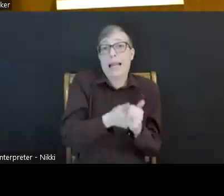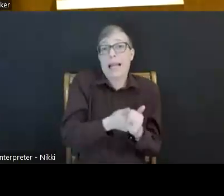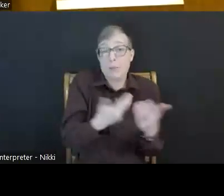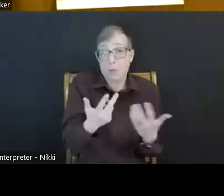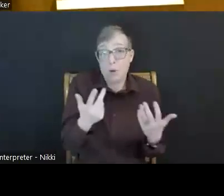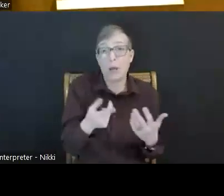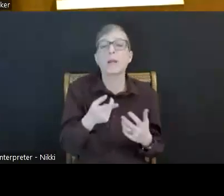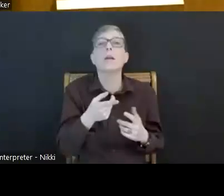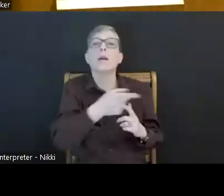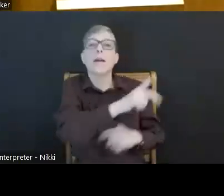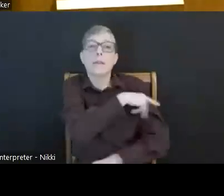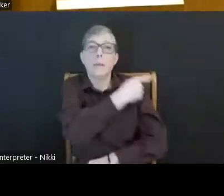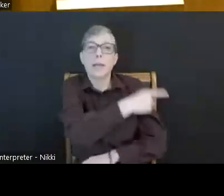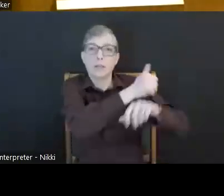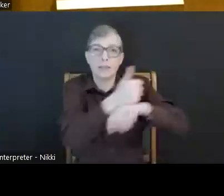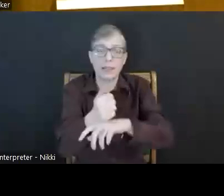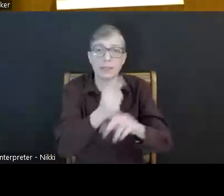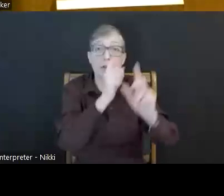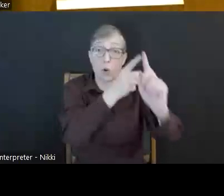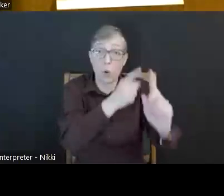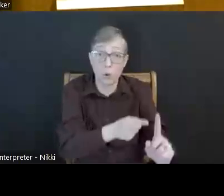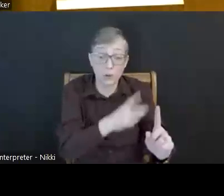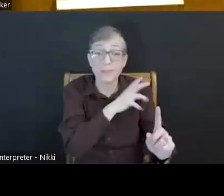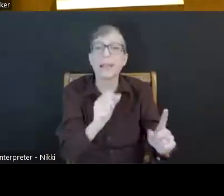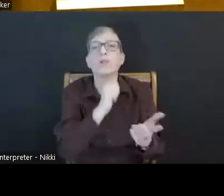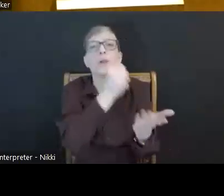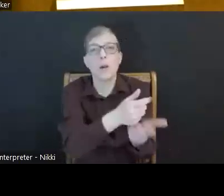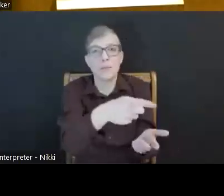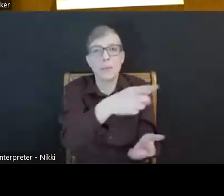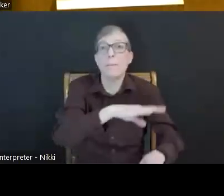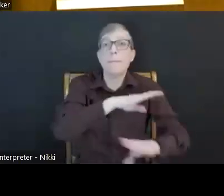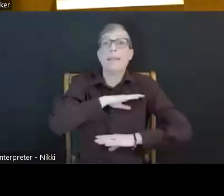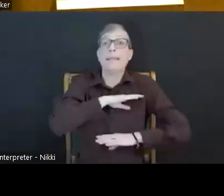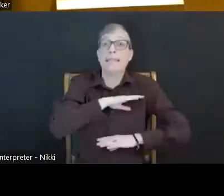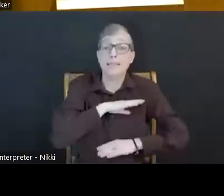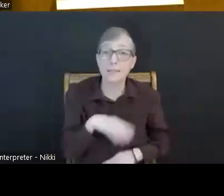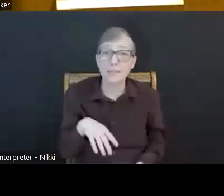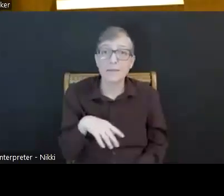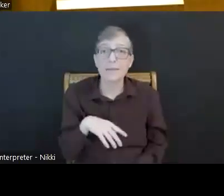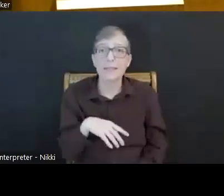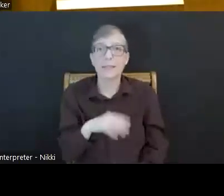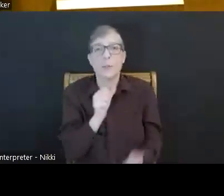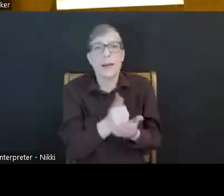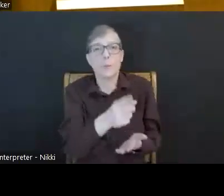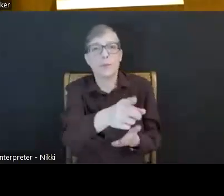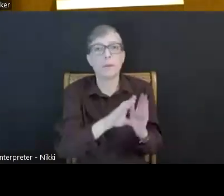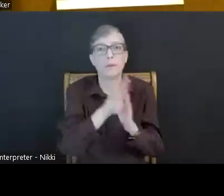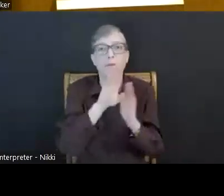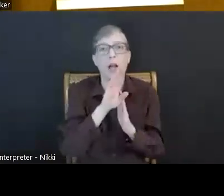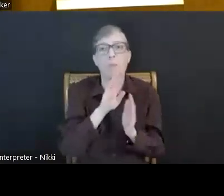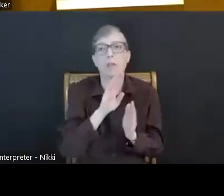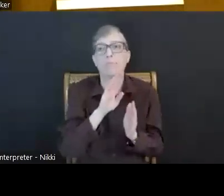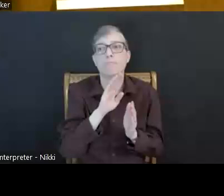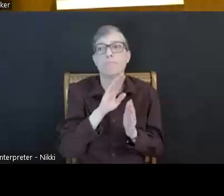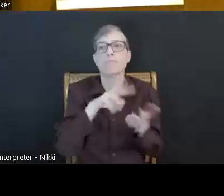therapy overlap a little bit, where you're helping the person do what they think is meaningful and getting meaning back in their life. And then they